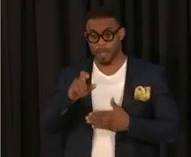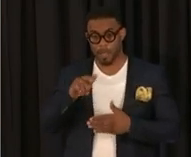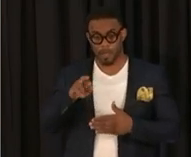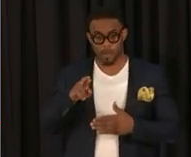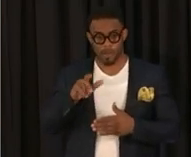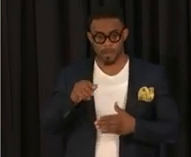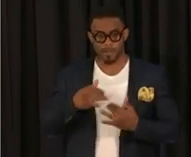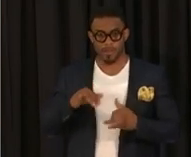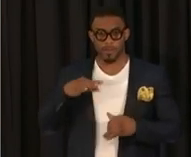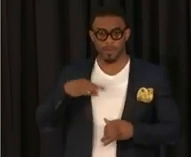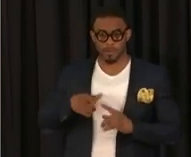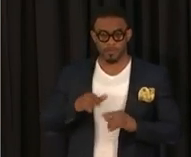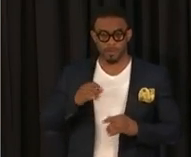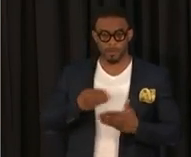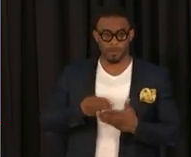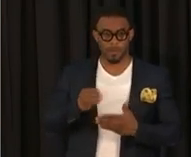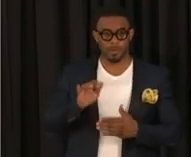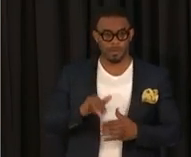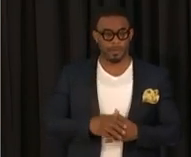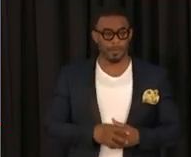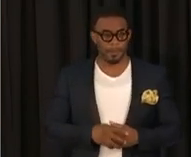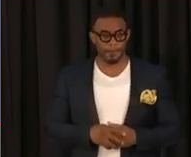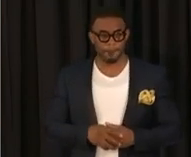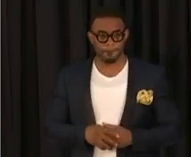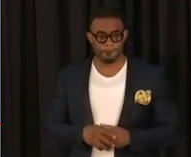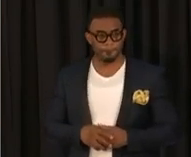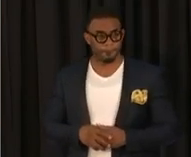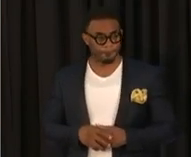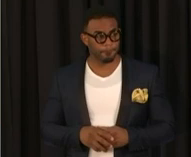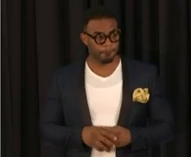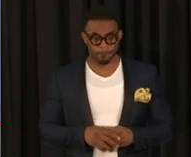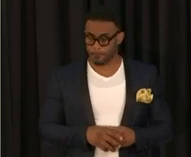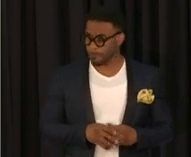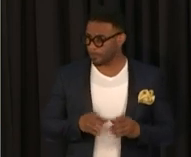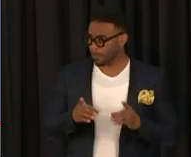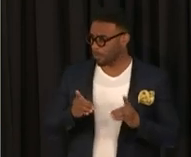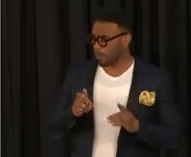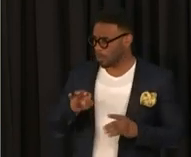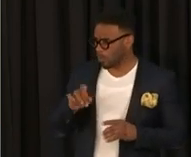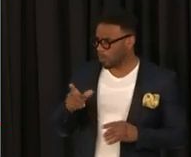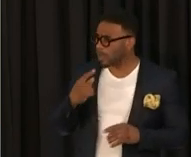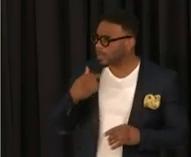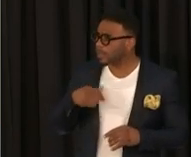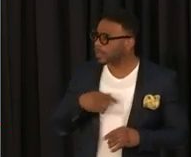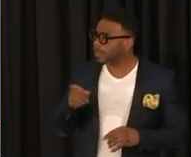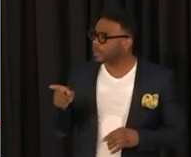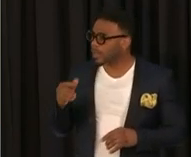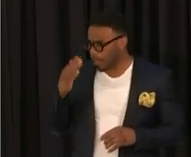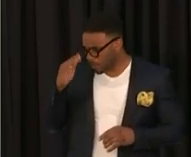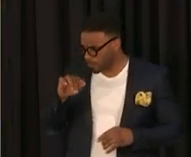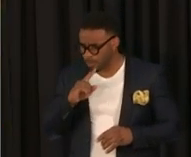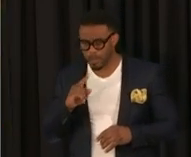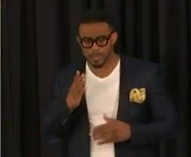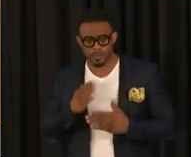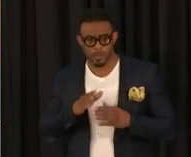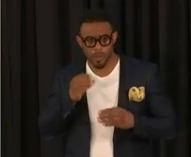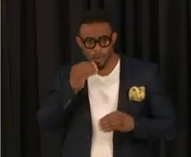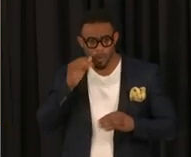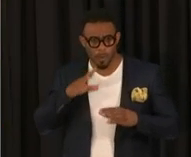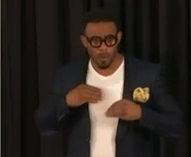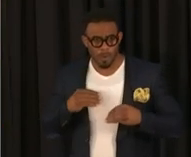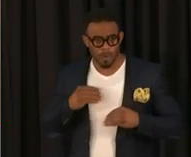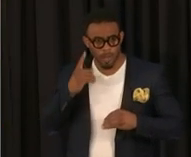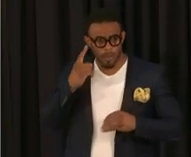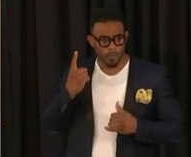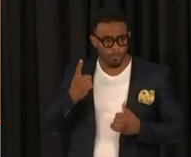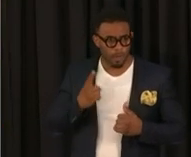that solar, so they still can benefit from purchasing clean energy. And Director Wells, too, tell us I know there are some homeowners,